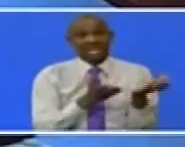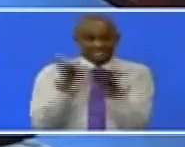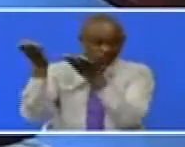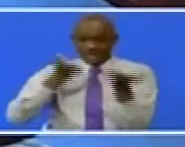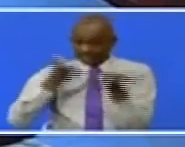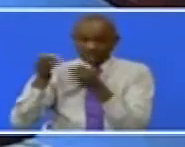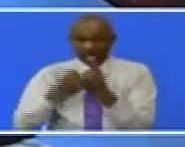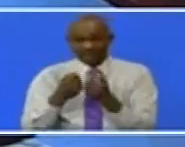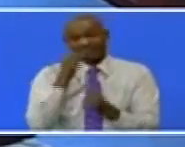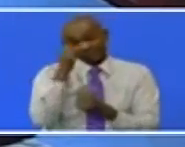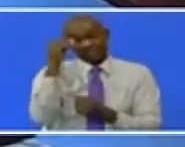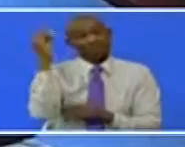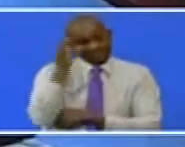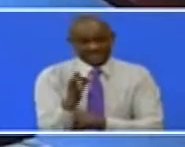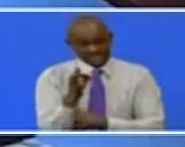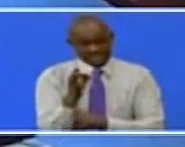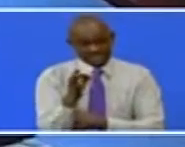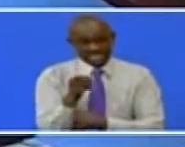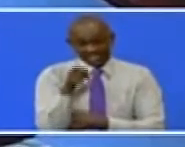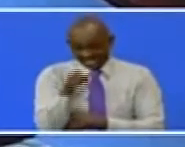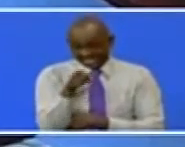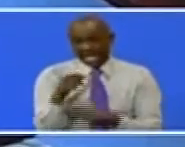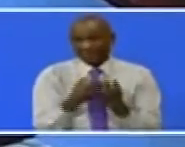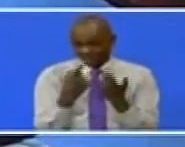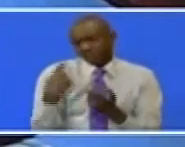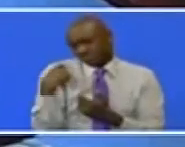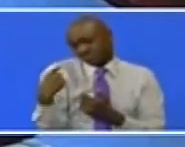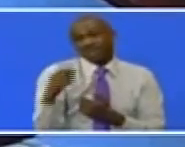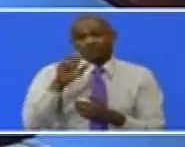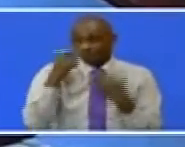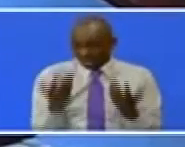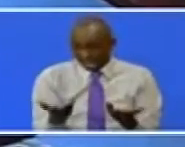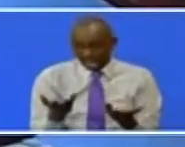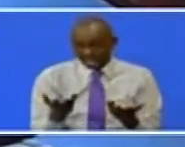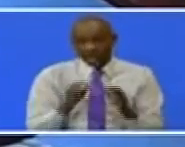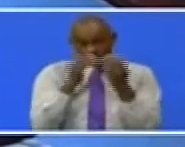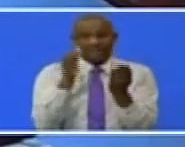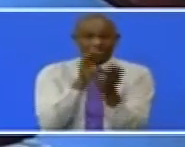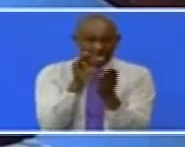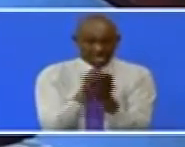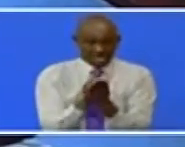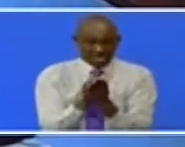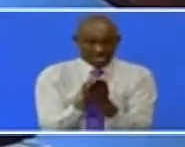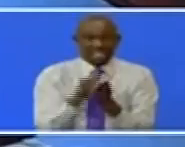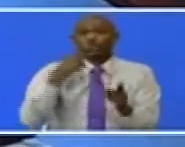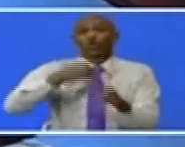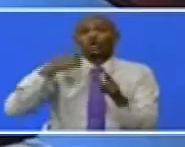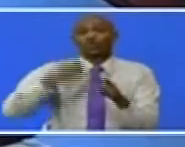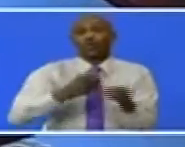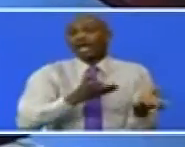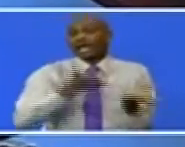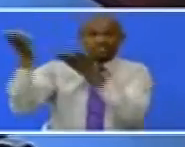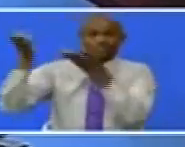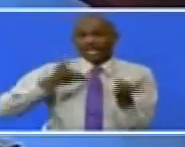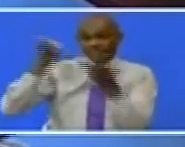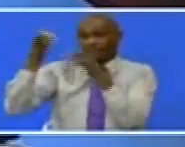for about 50%. This is the latest figure coming in from the World Bank, and the total exports and